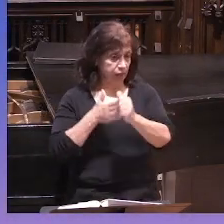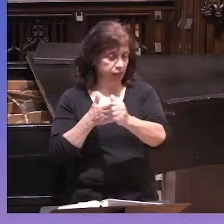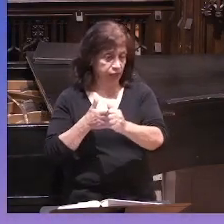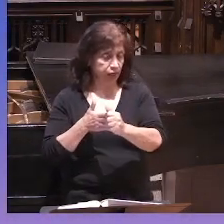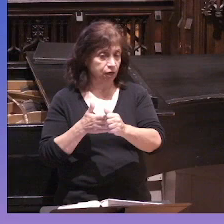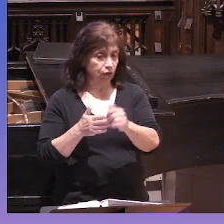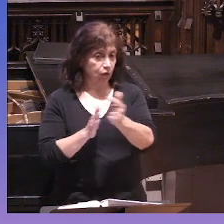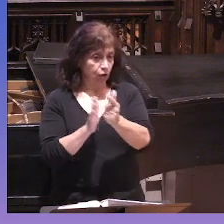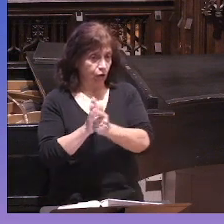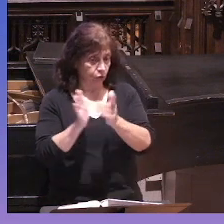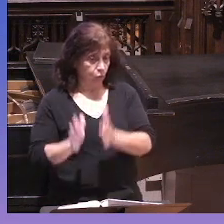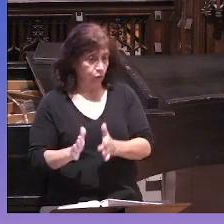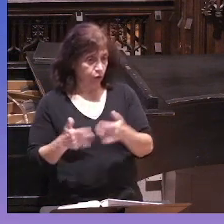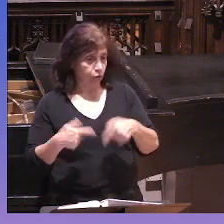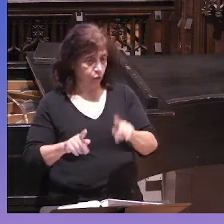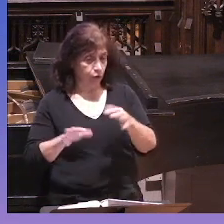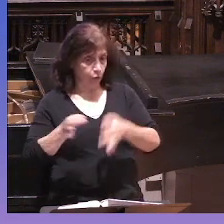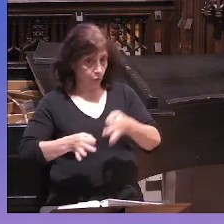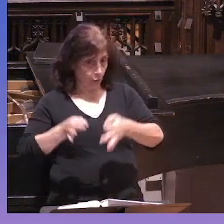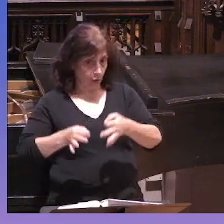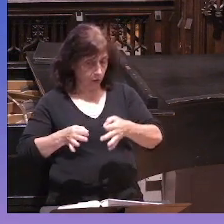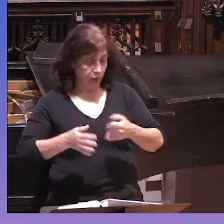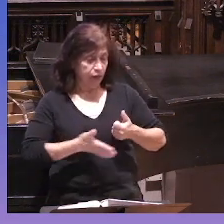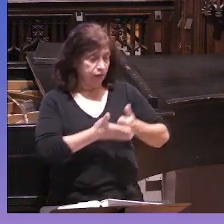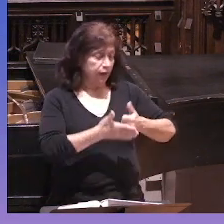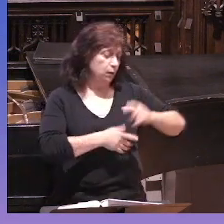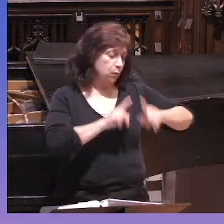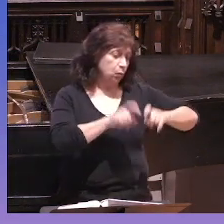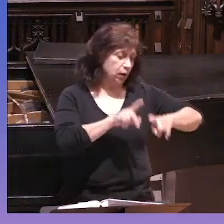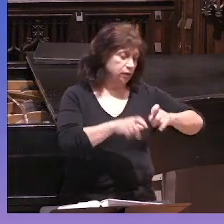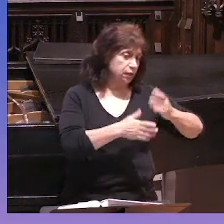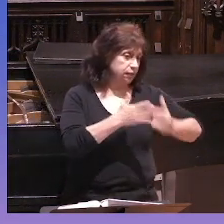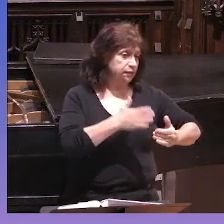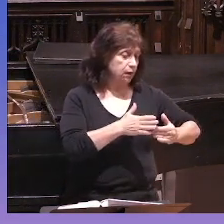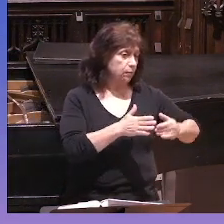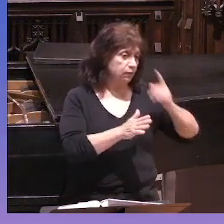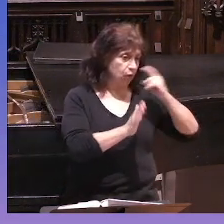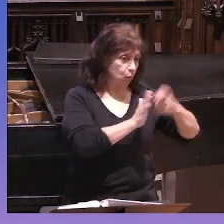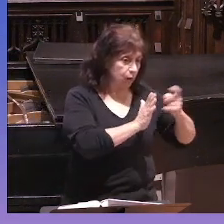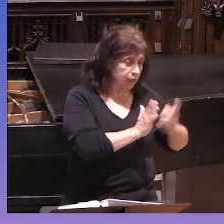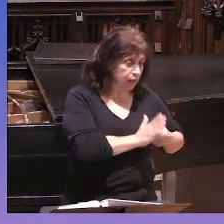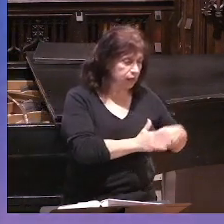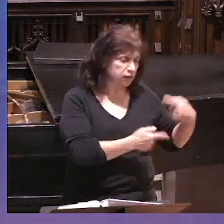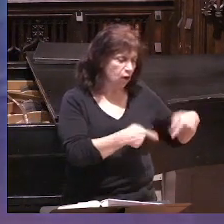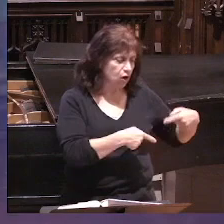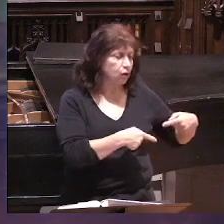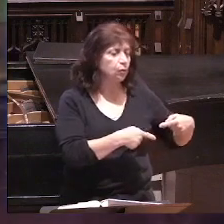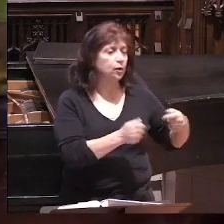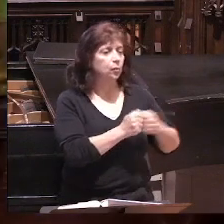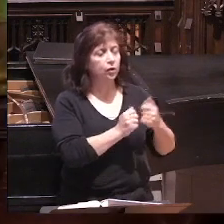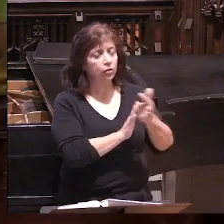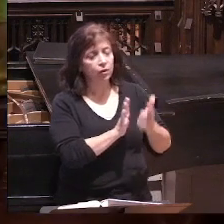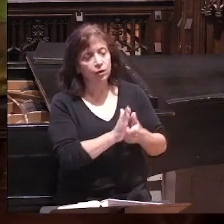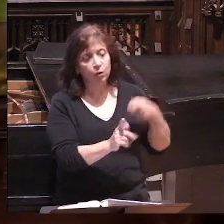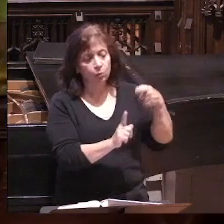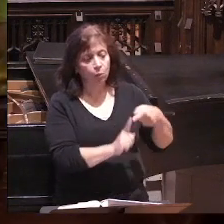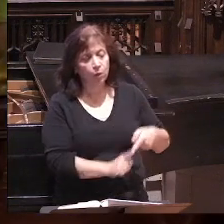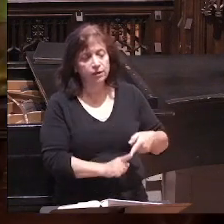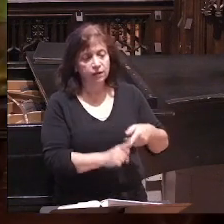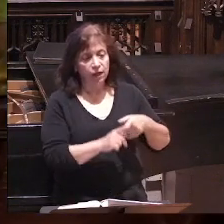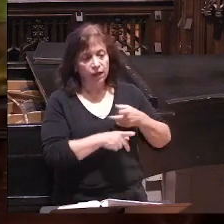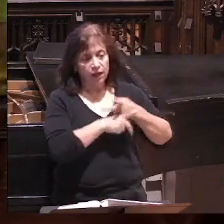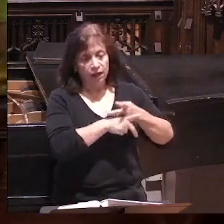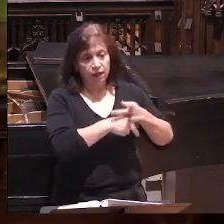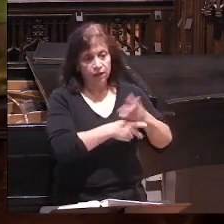attorney in court. They help by questioning some of the witnesses, arguing some of the legal points, and handling